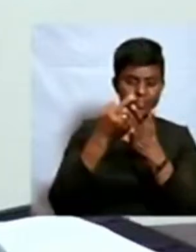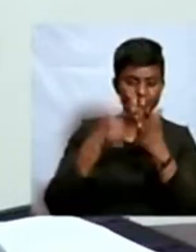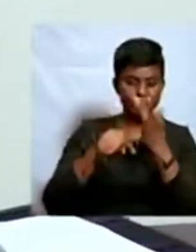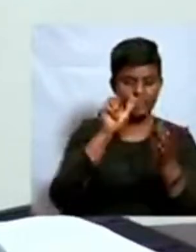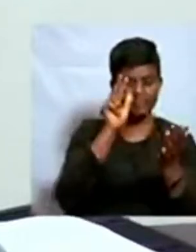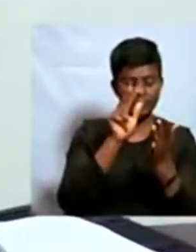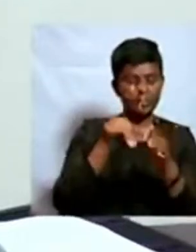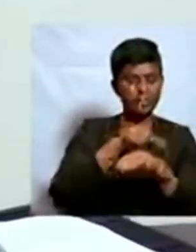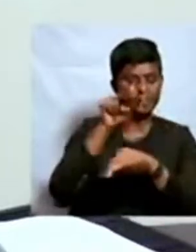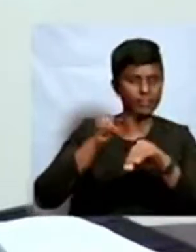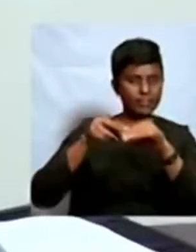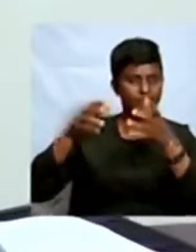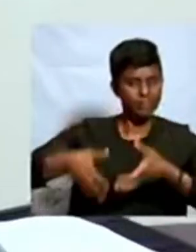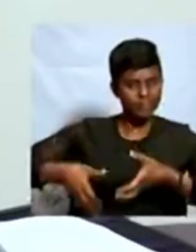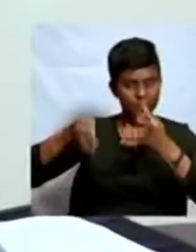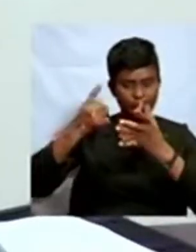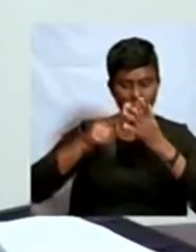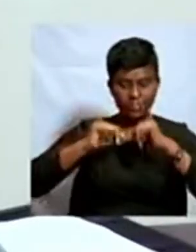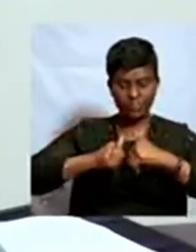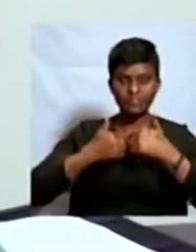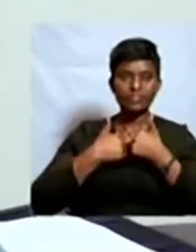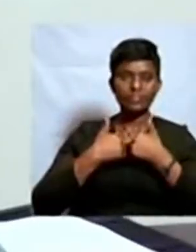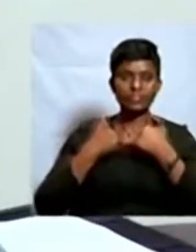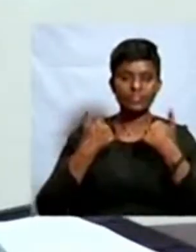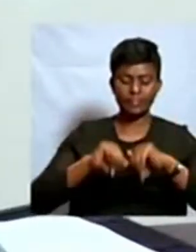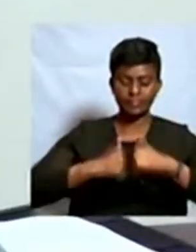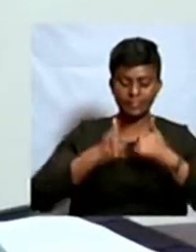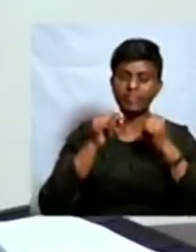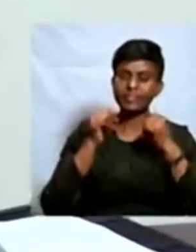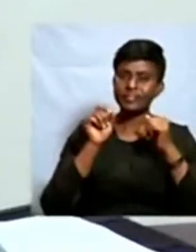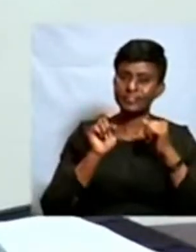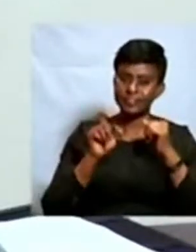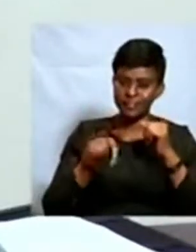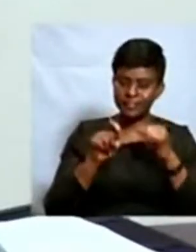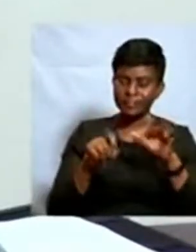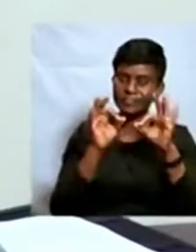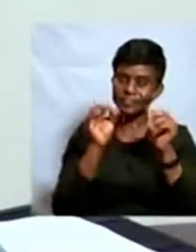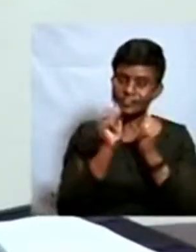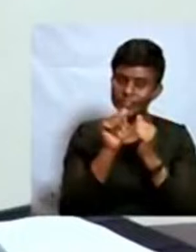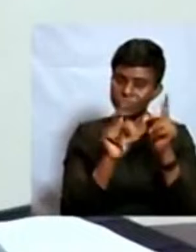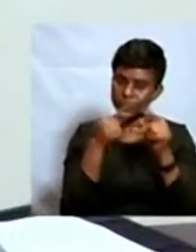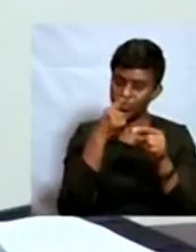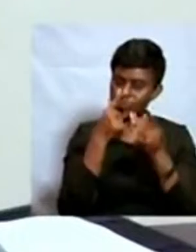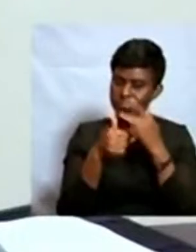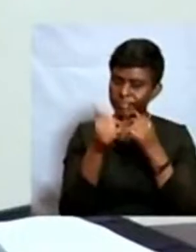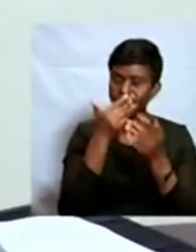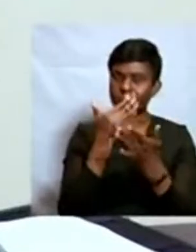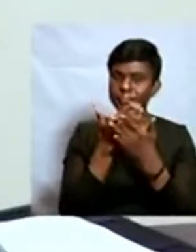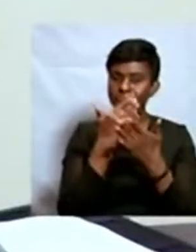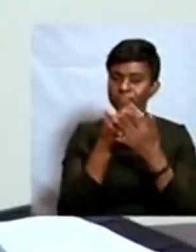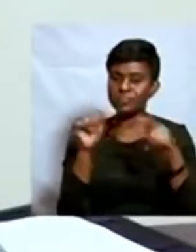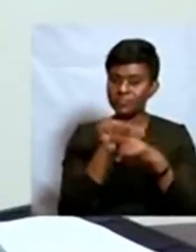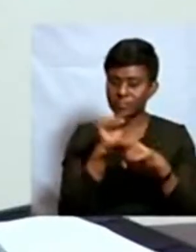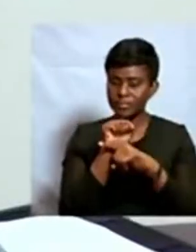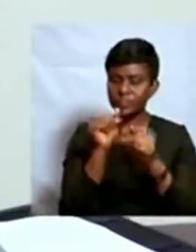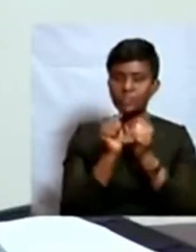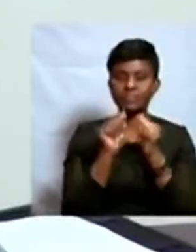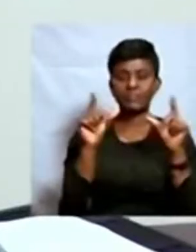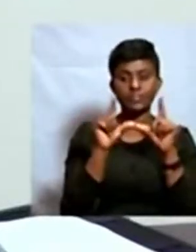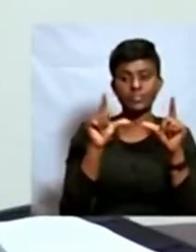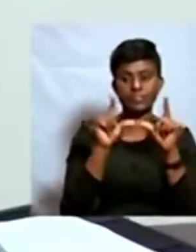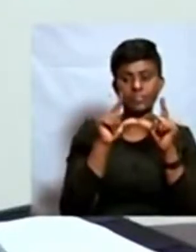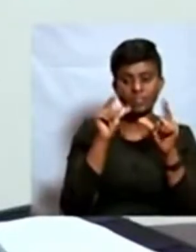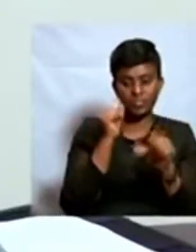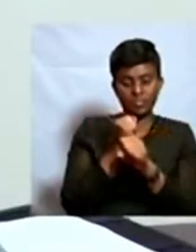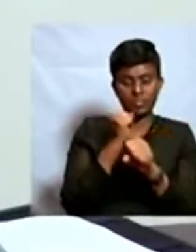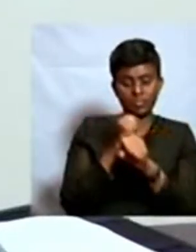national carrier. Now that we have it, it needs to be fed with people who are properly trained and licensed to